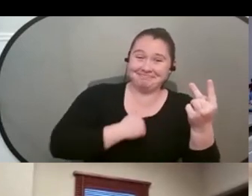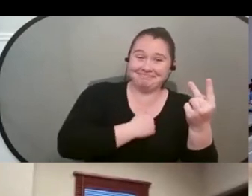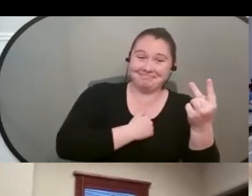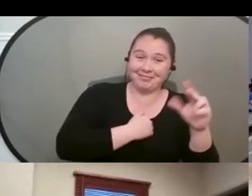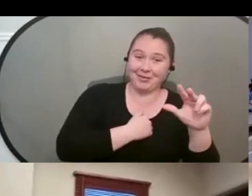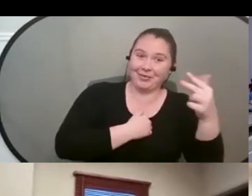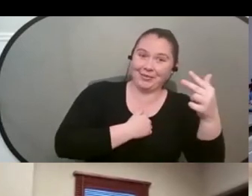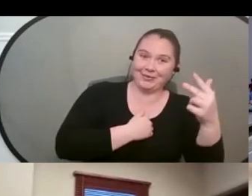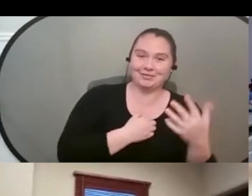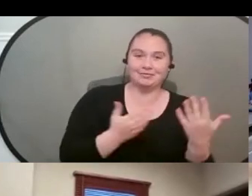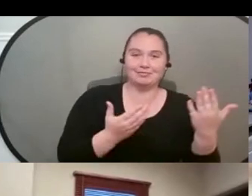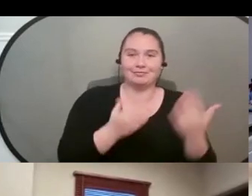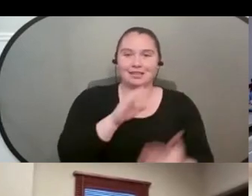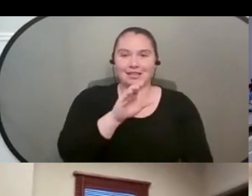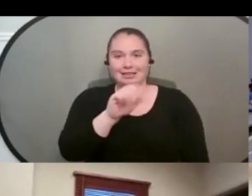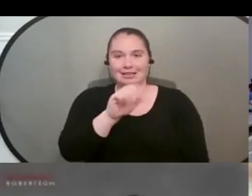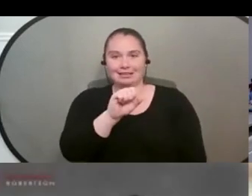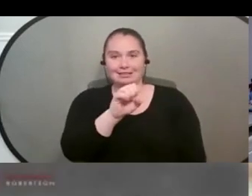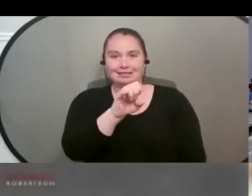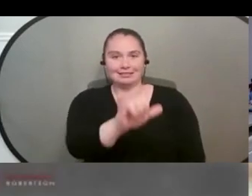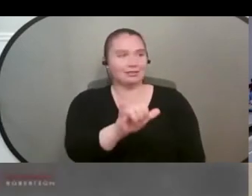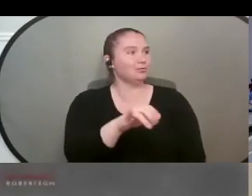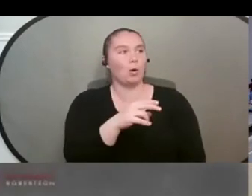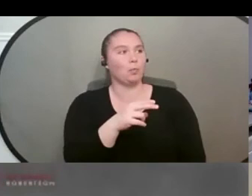Casey. Nope.